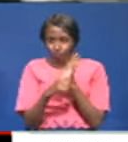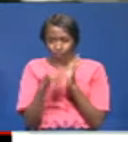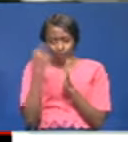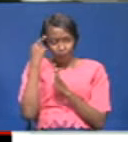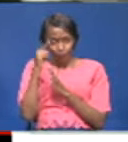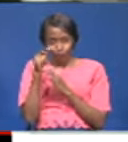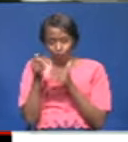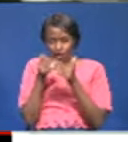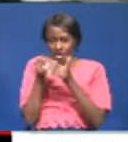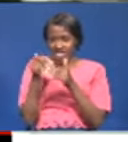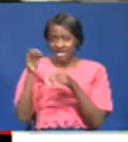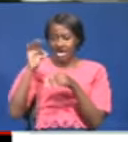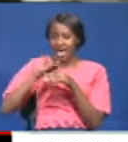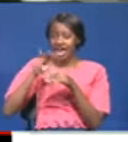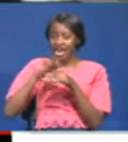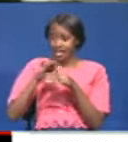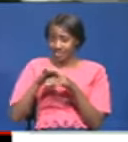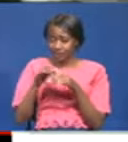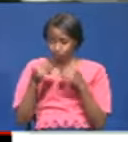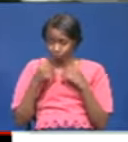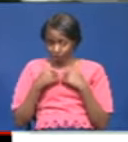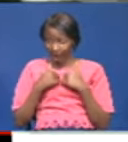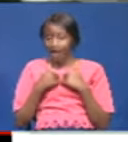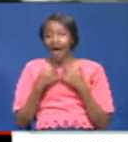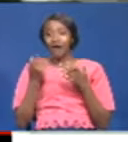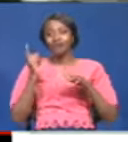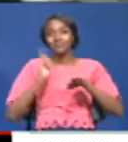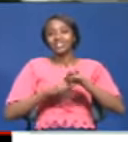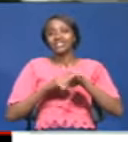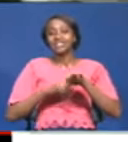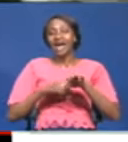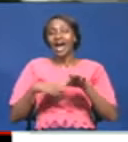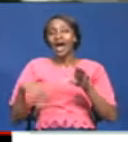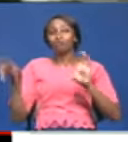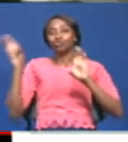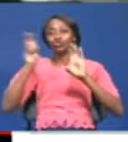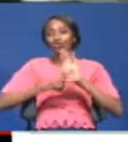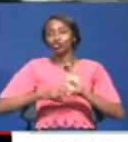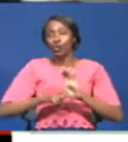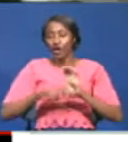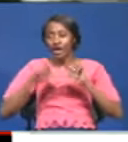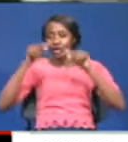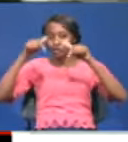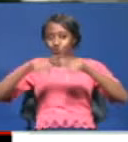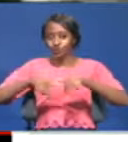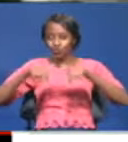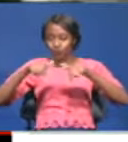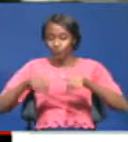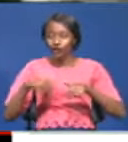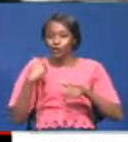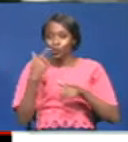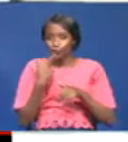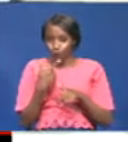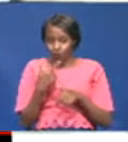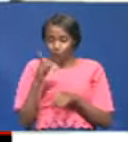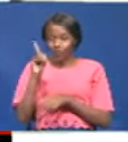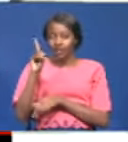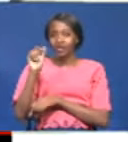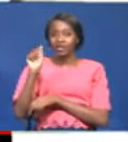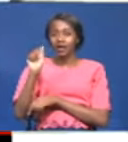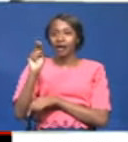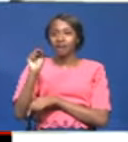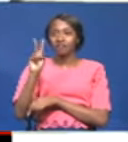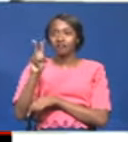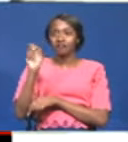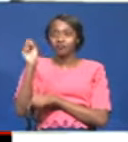to the August polls. And of course, joining me for this conversation tonight is Danvas Makori, who is a